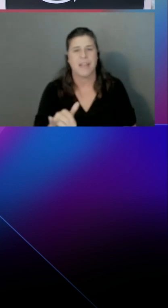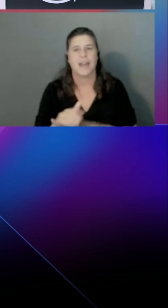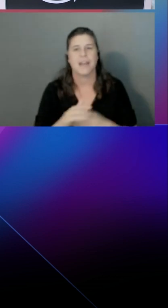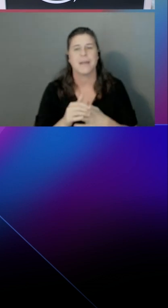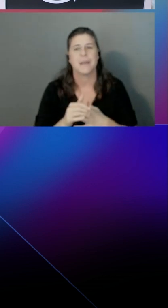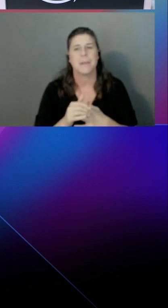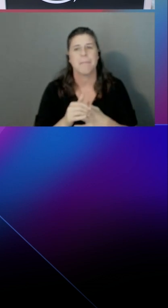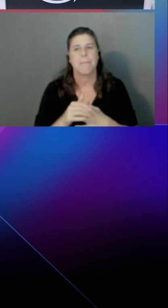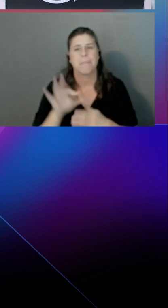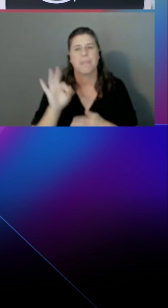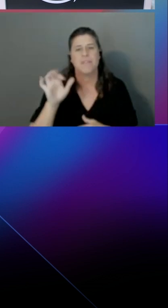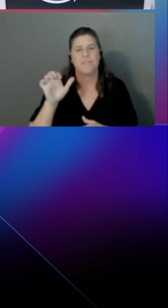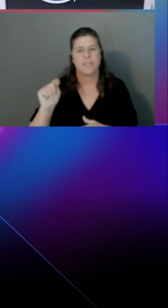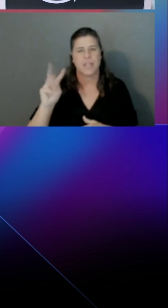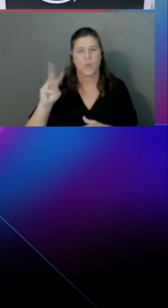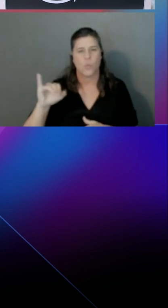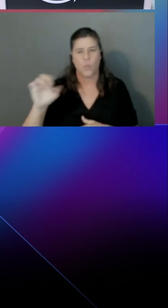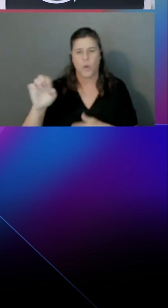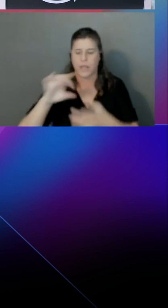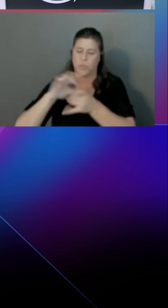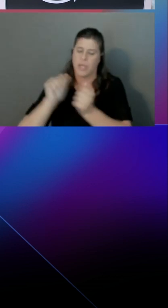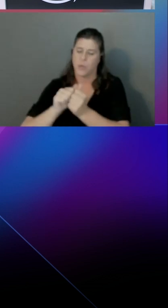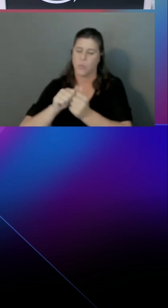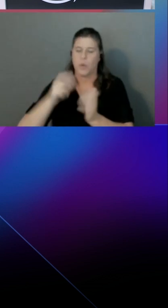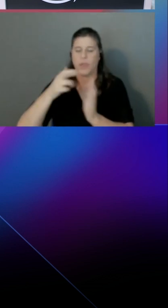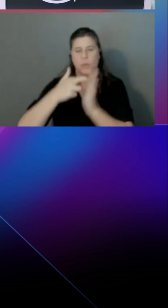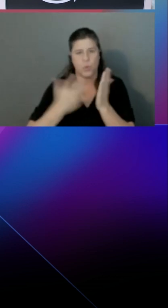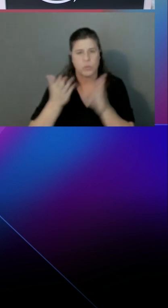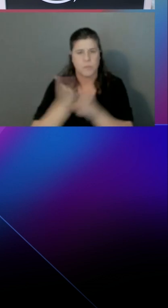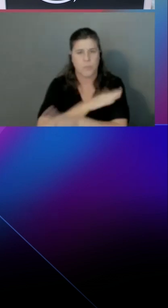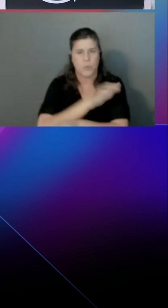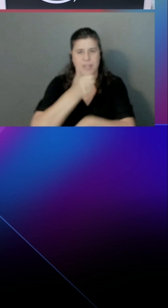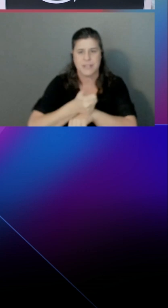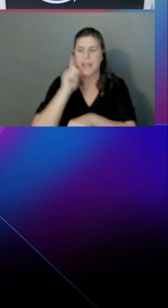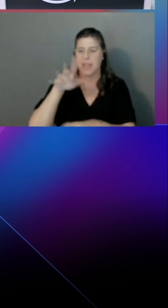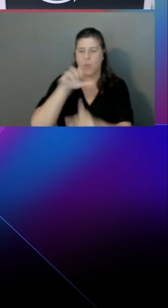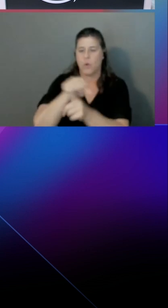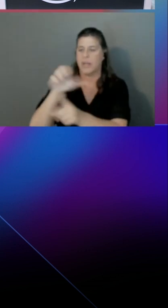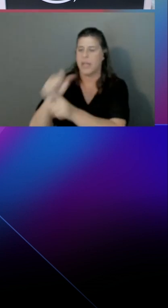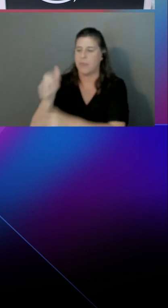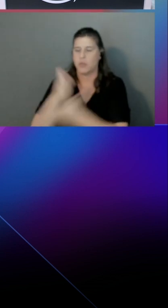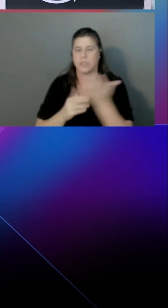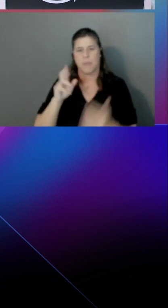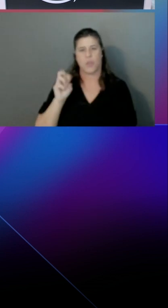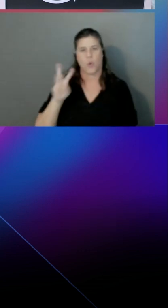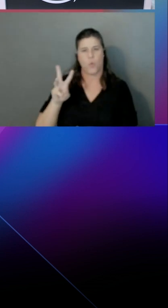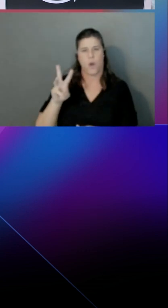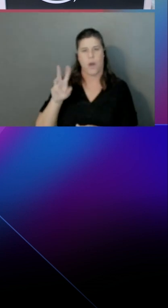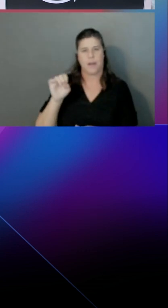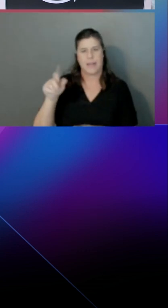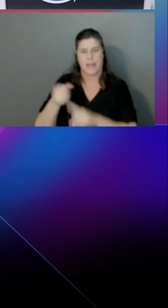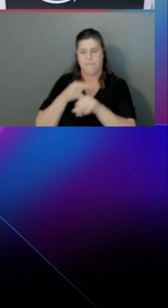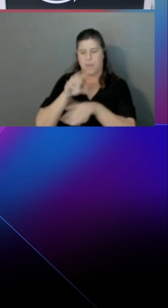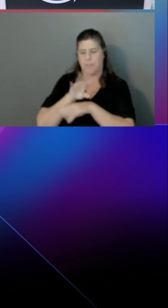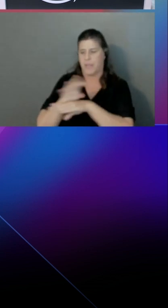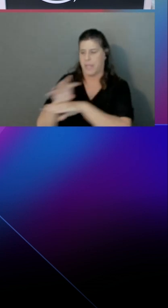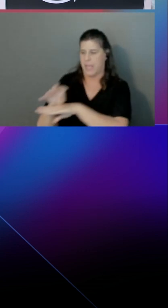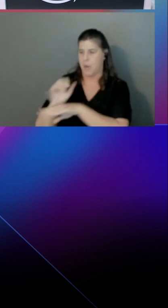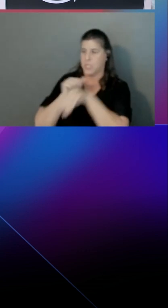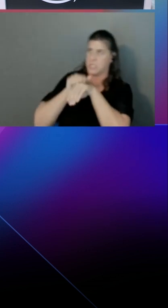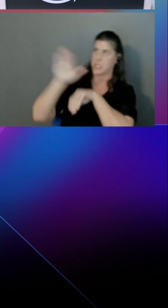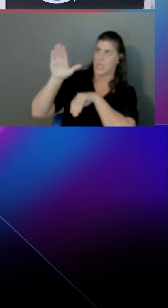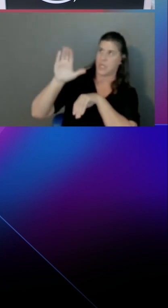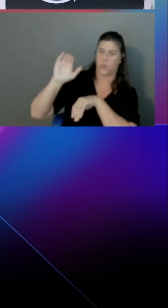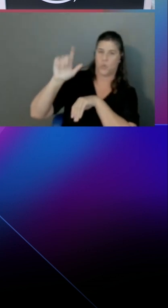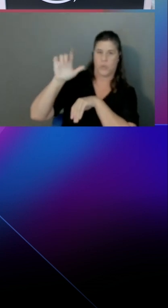fleet-wise, based on those rules where you set, they will capture some of the raw data from the camera and then send that to the cloud or a LiDAR